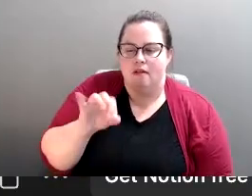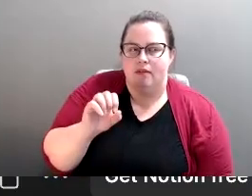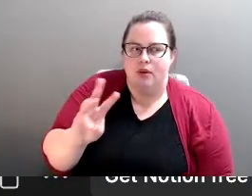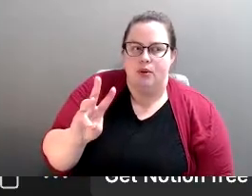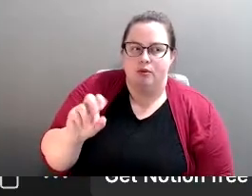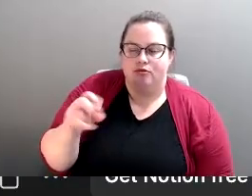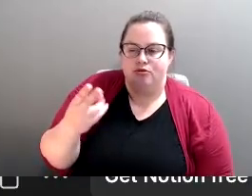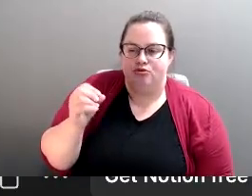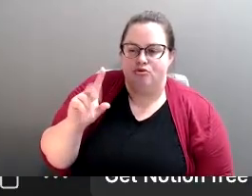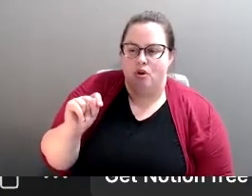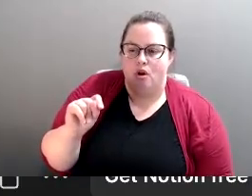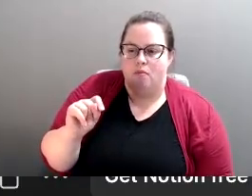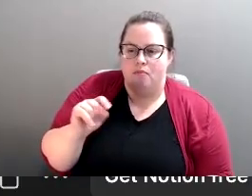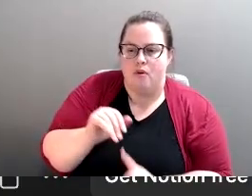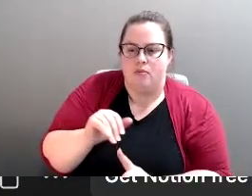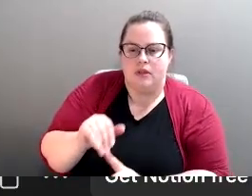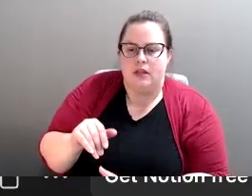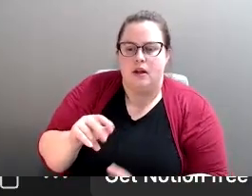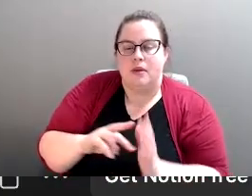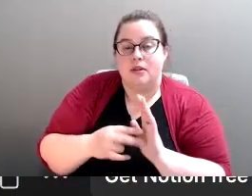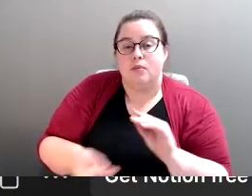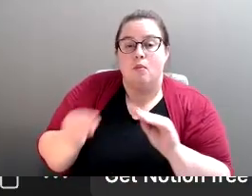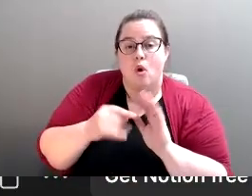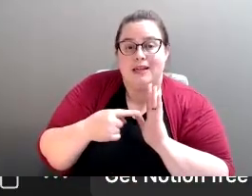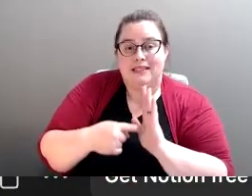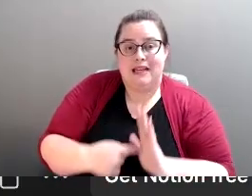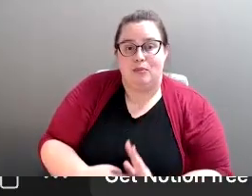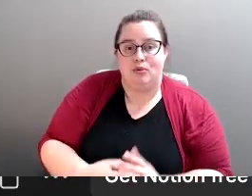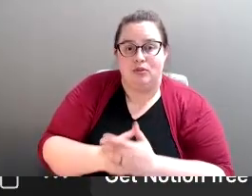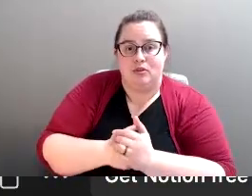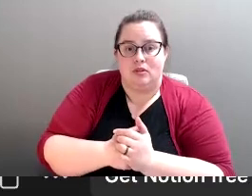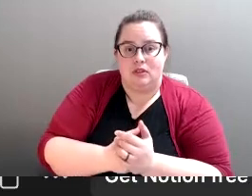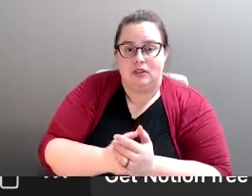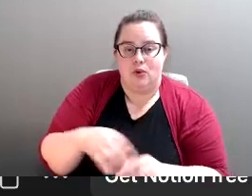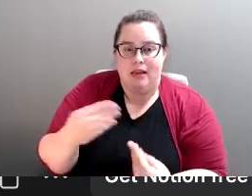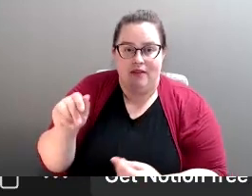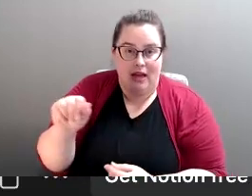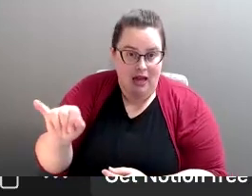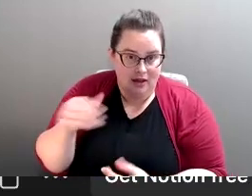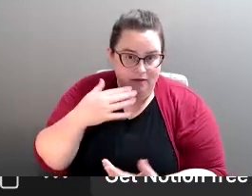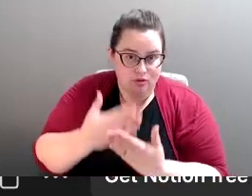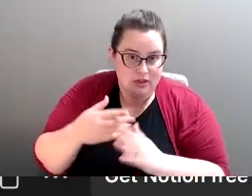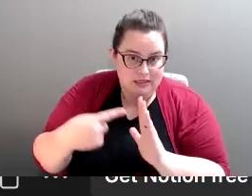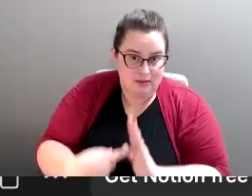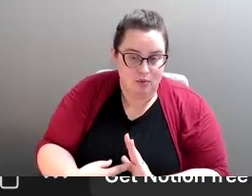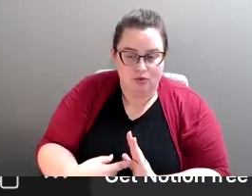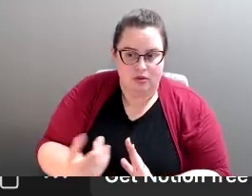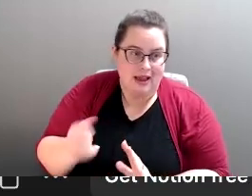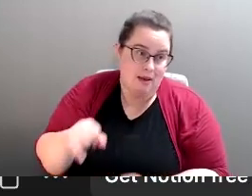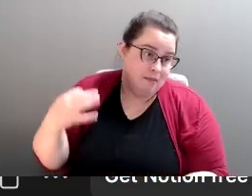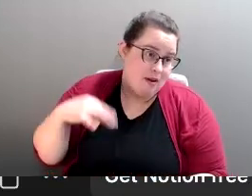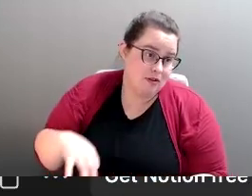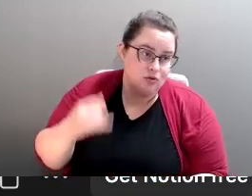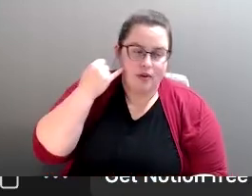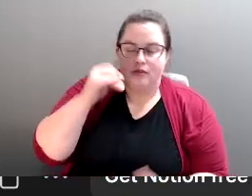about based on here. The more examples you can give AI of good examples, that can be really helpful. Like if a